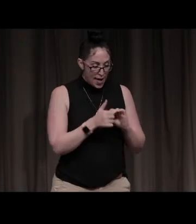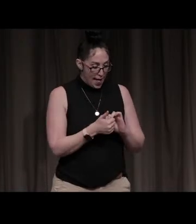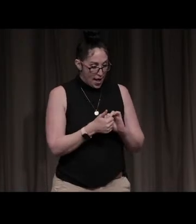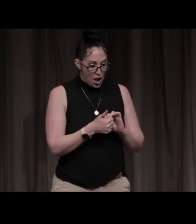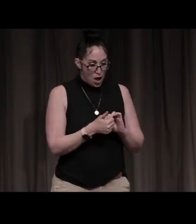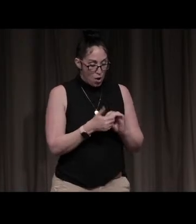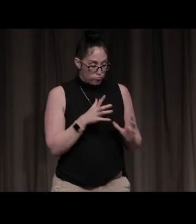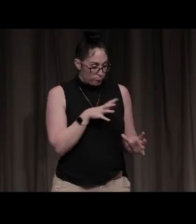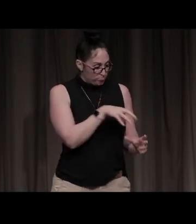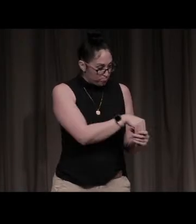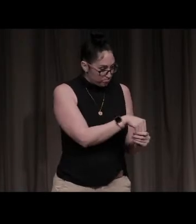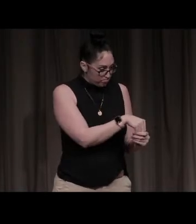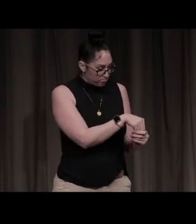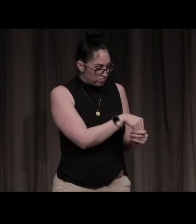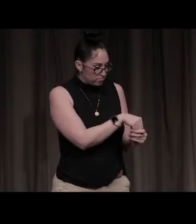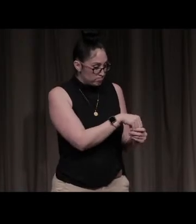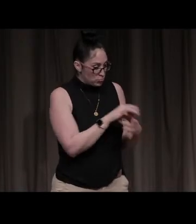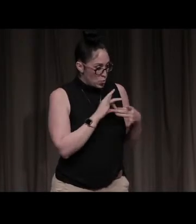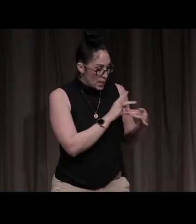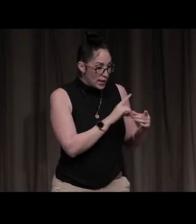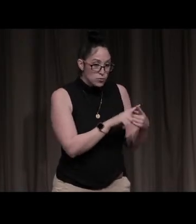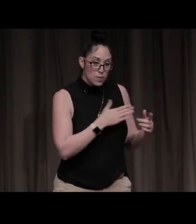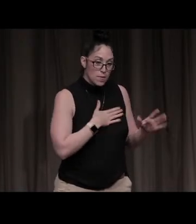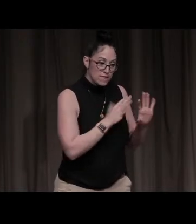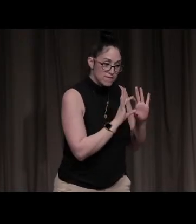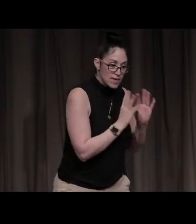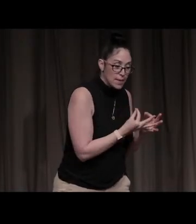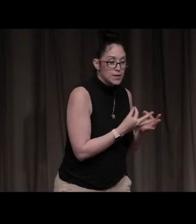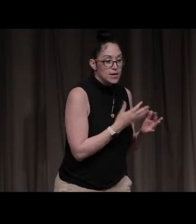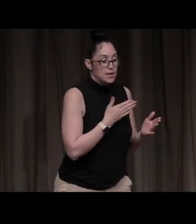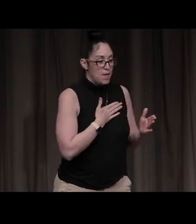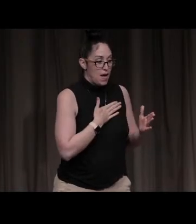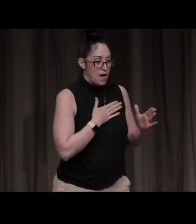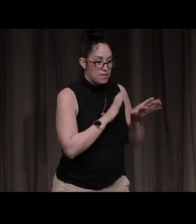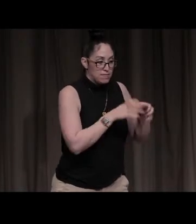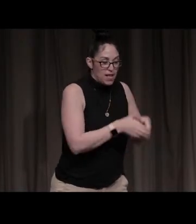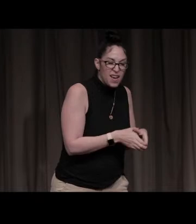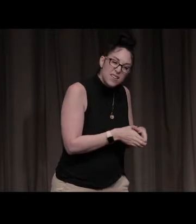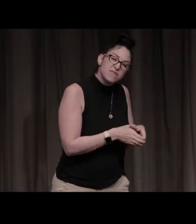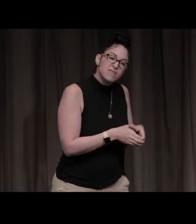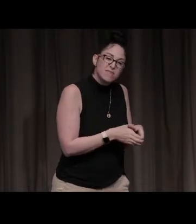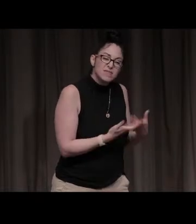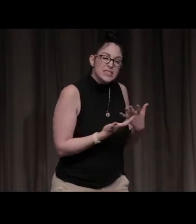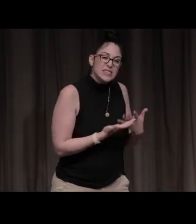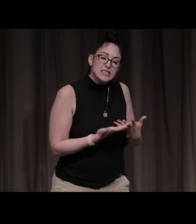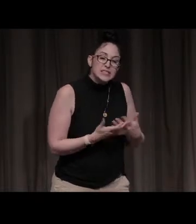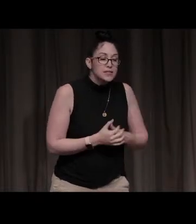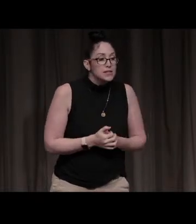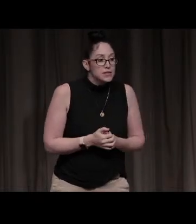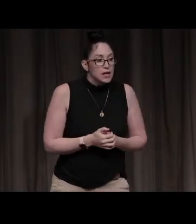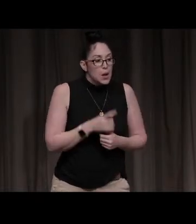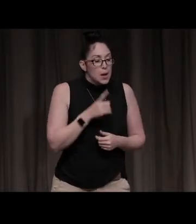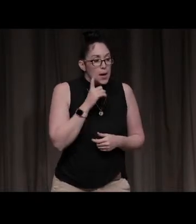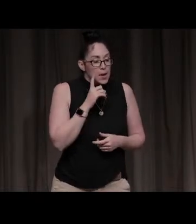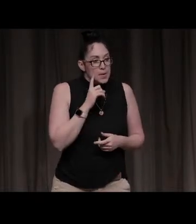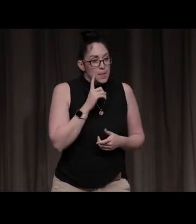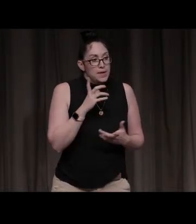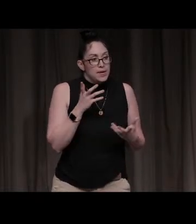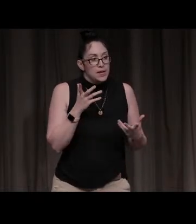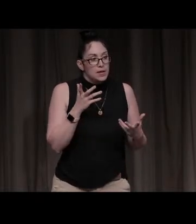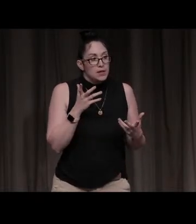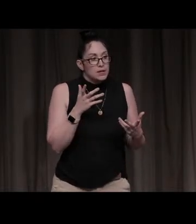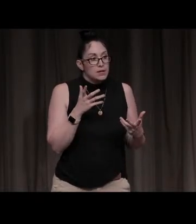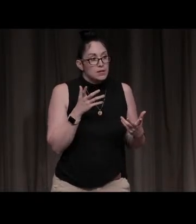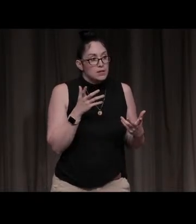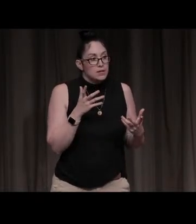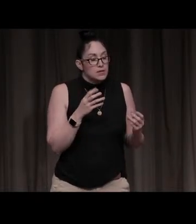mindful of how you'll ultimately relate to your clan or your family or the wider community. But yeah, I think overall it's sort of seeing